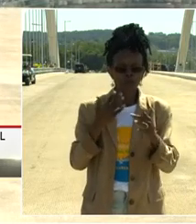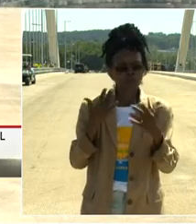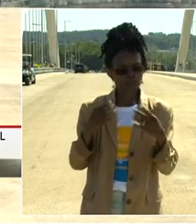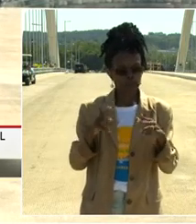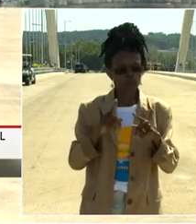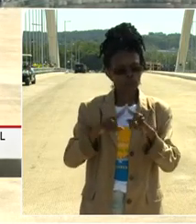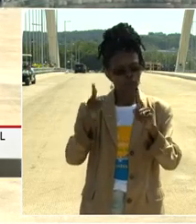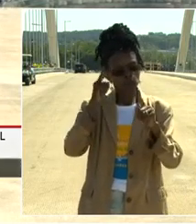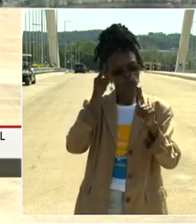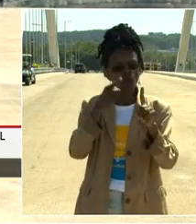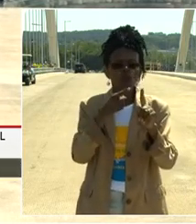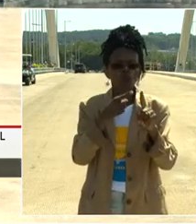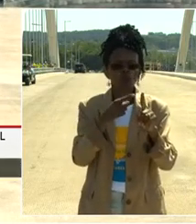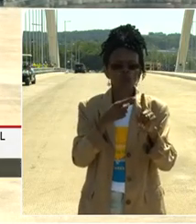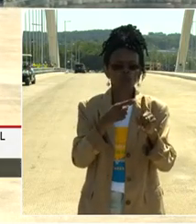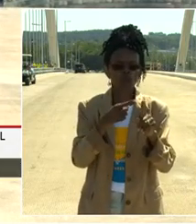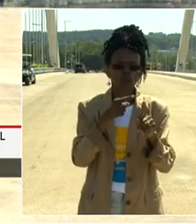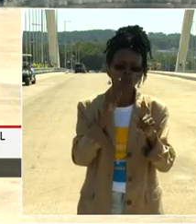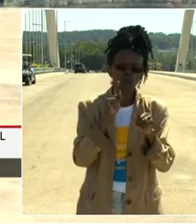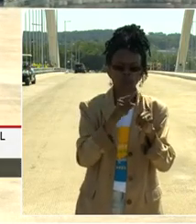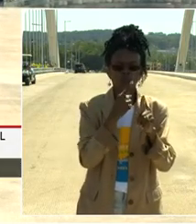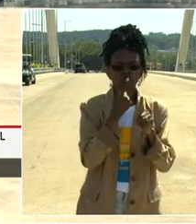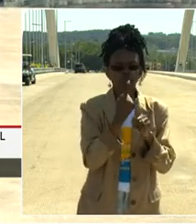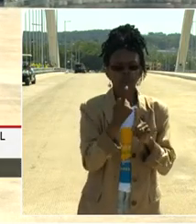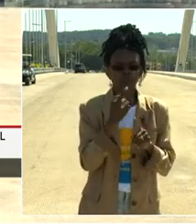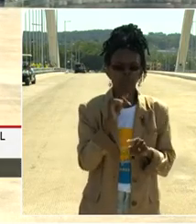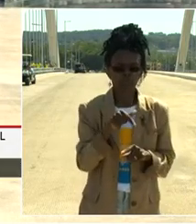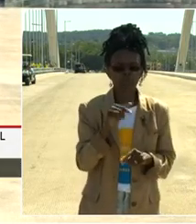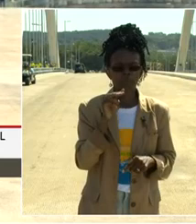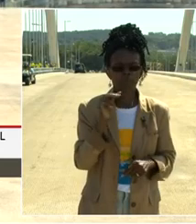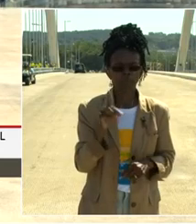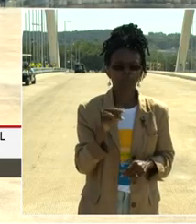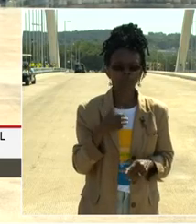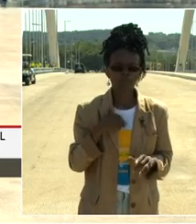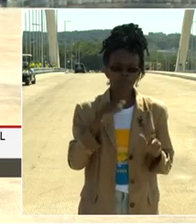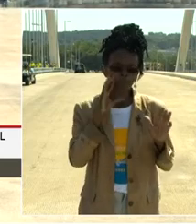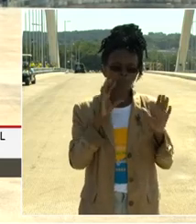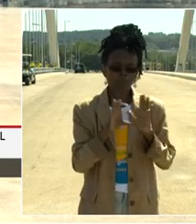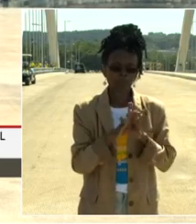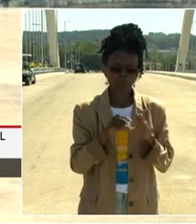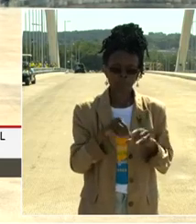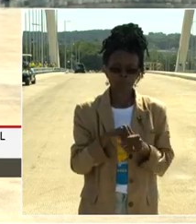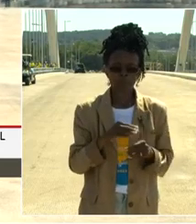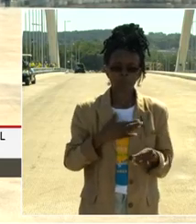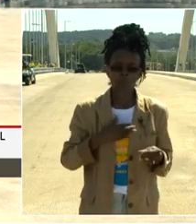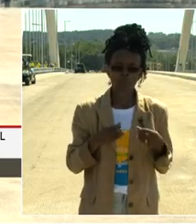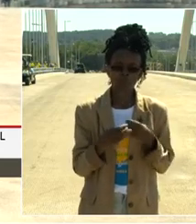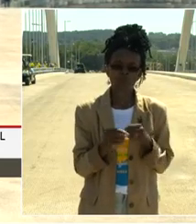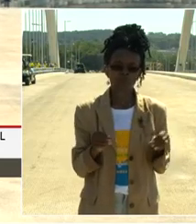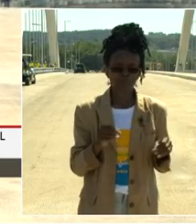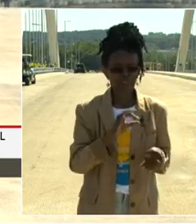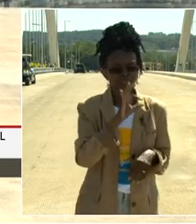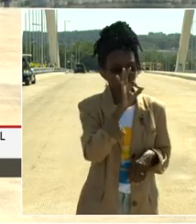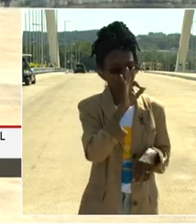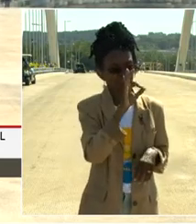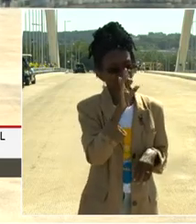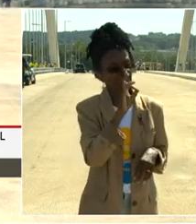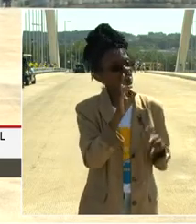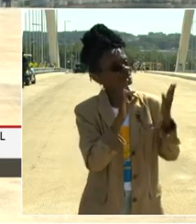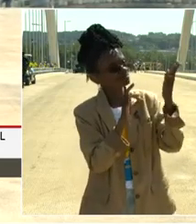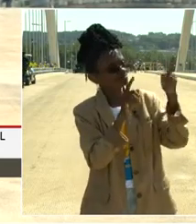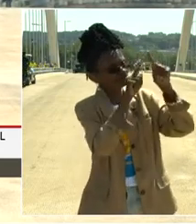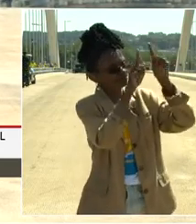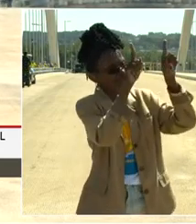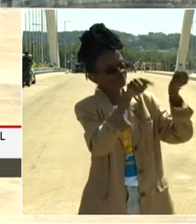the only non-Marylander who has a picture, a portrait in my conference room, who was my dear,